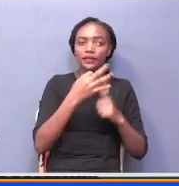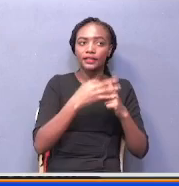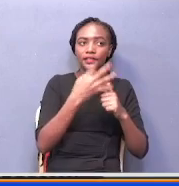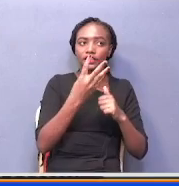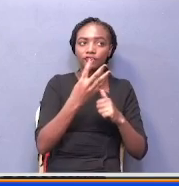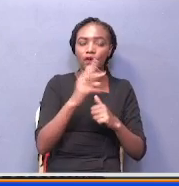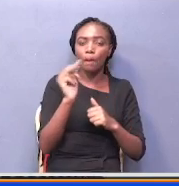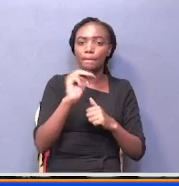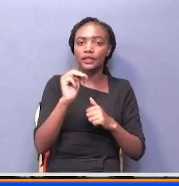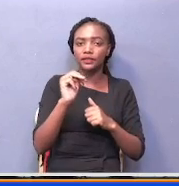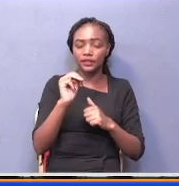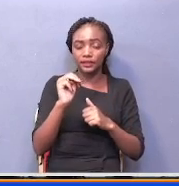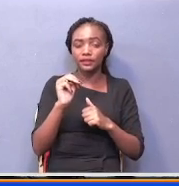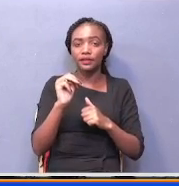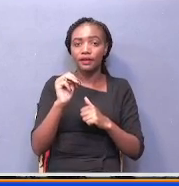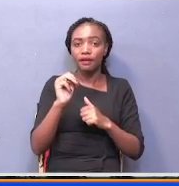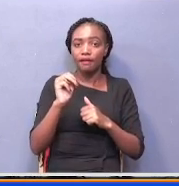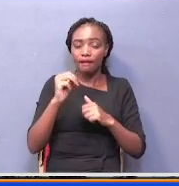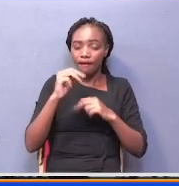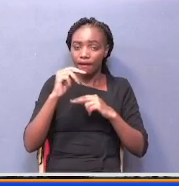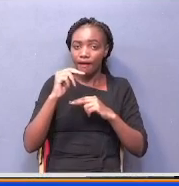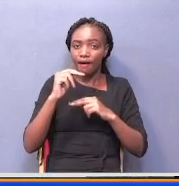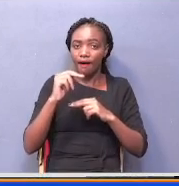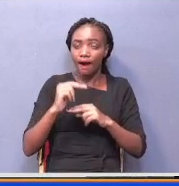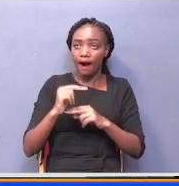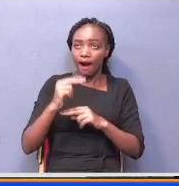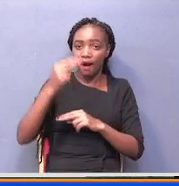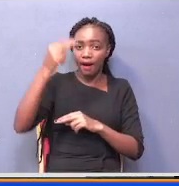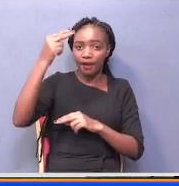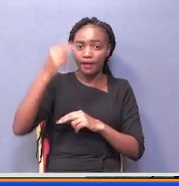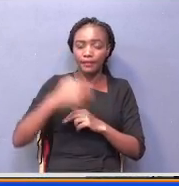meters above the ground, boasts of 42 floors,